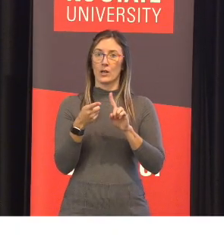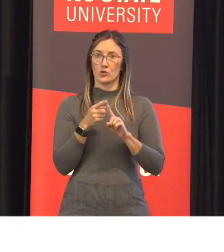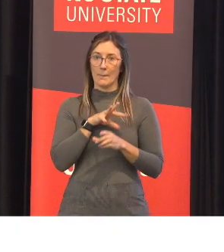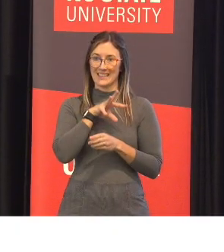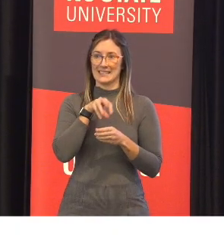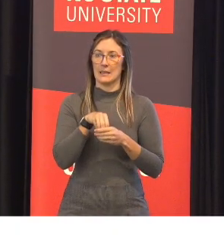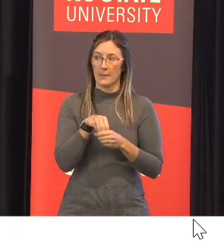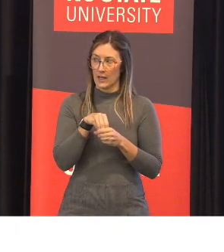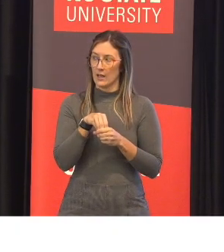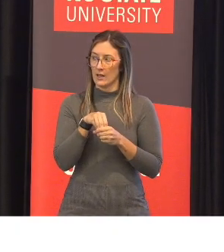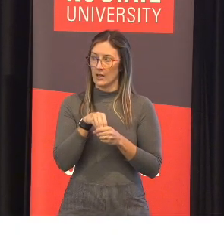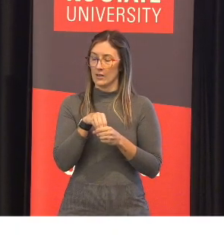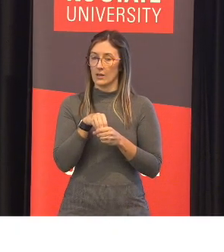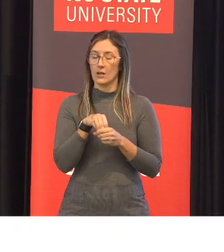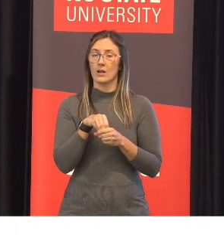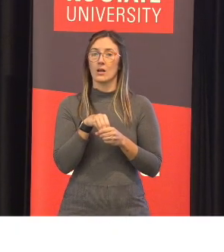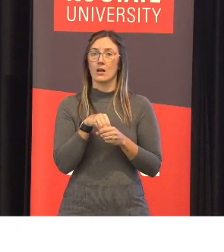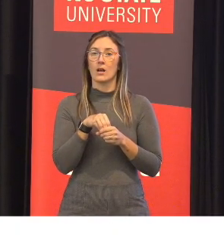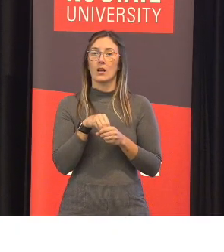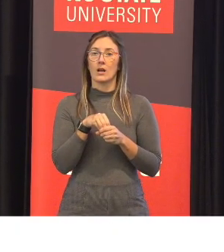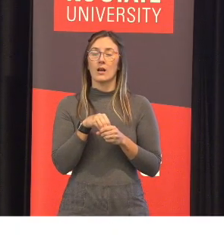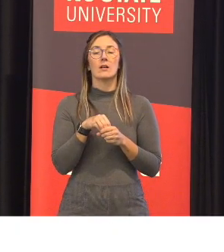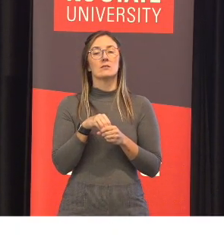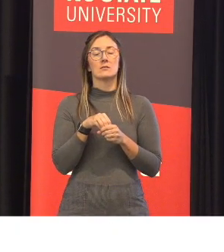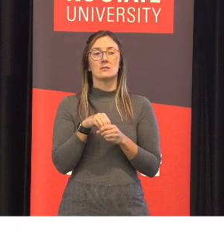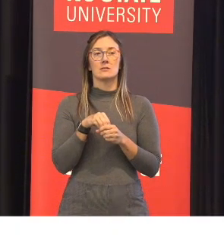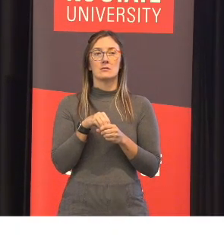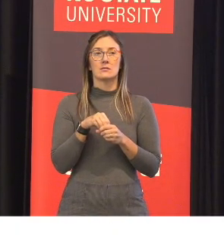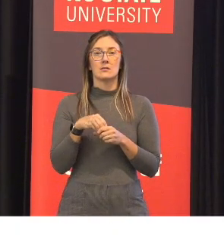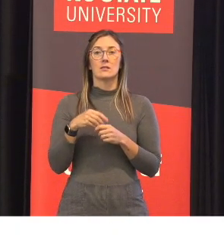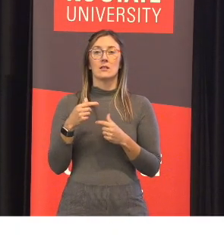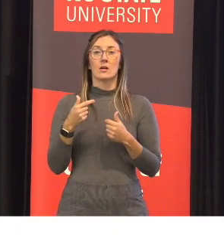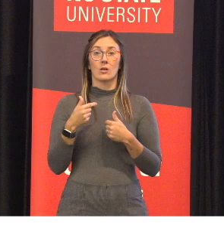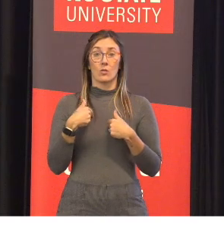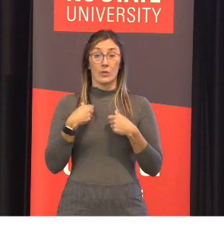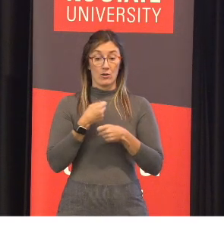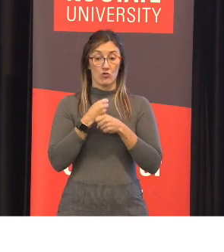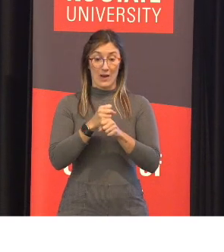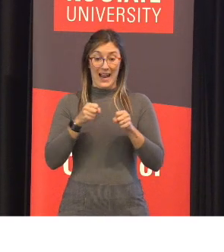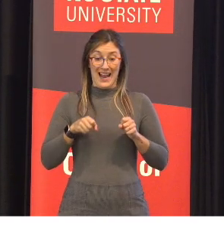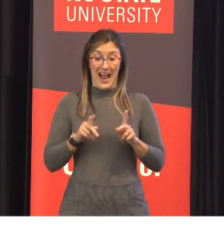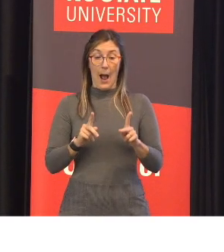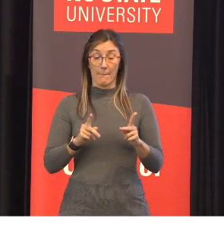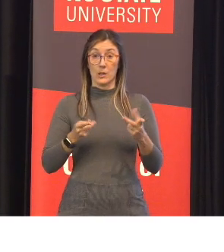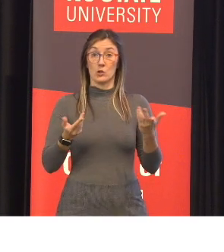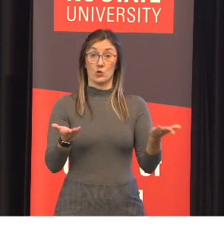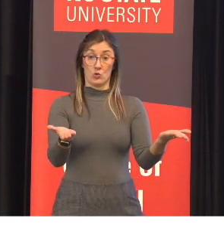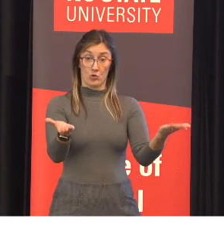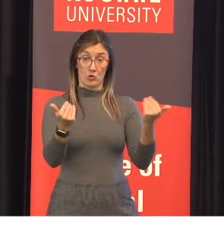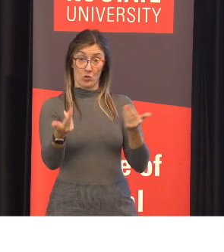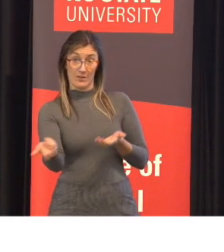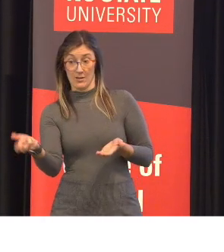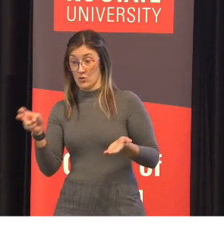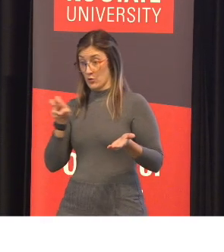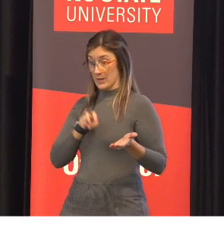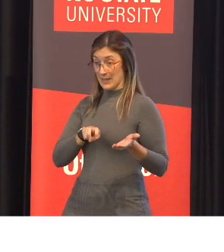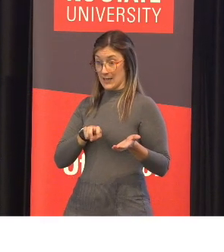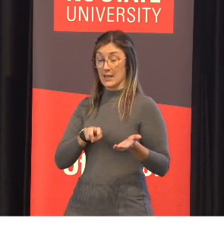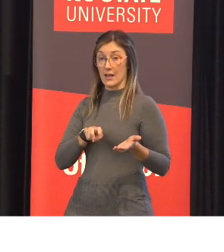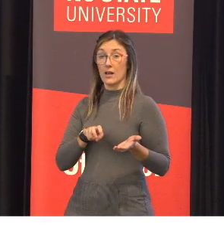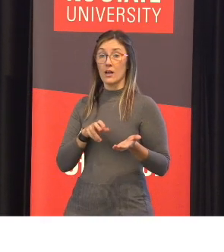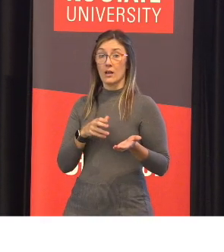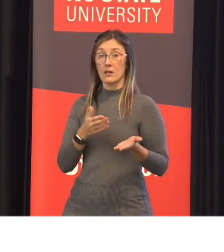participate. We create a seat at a table with a microphone for everyone.